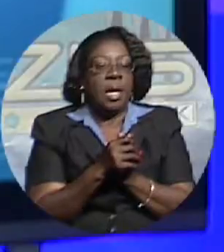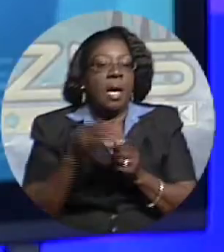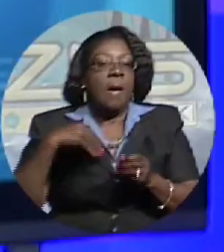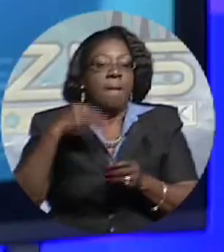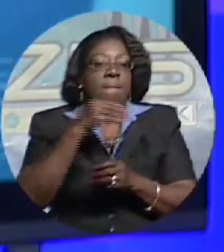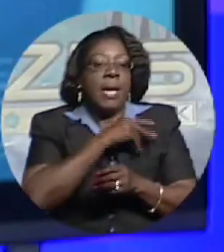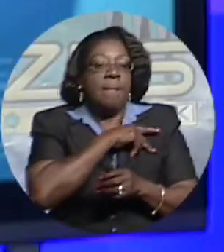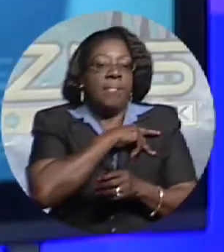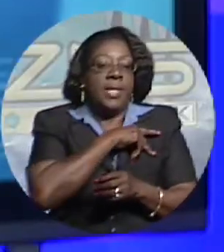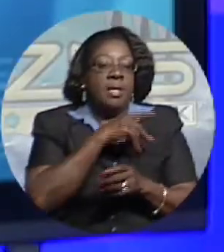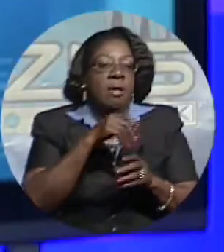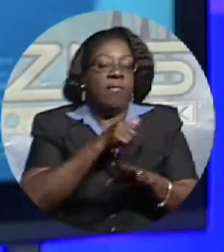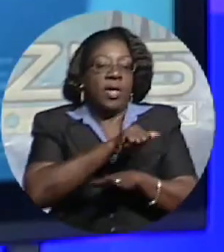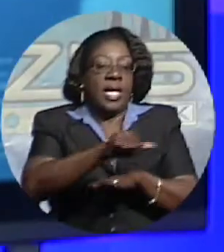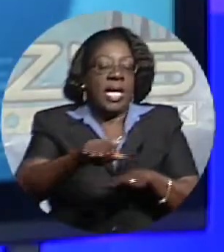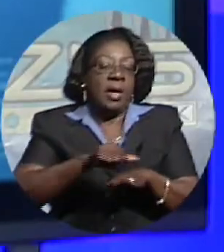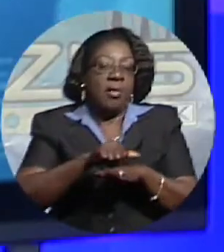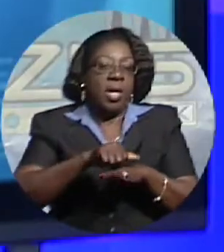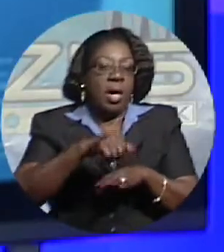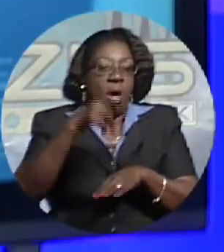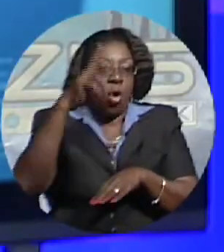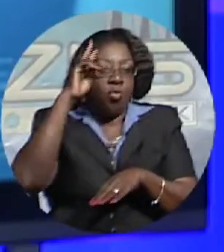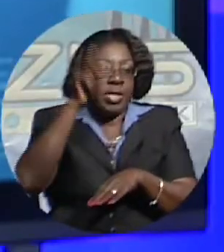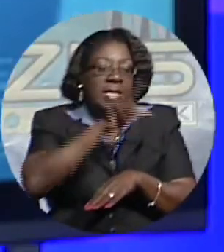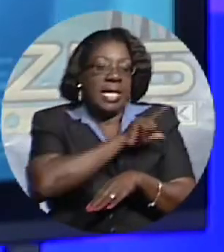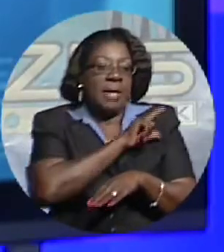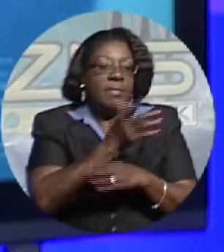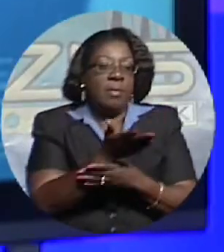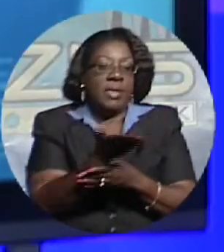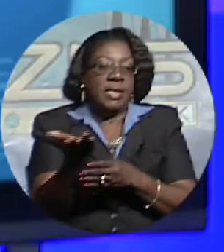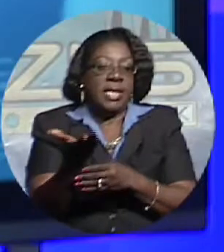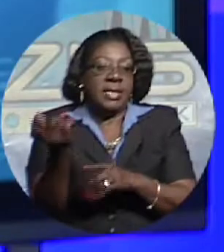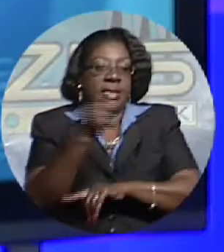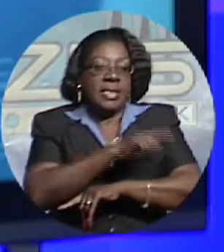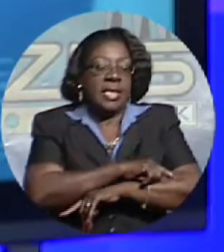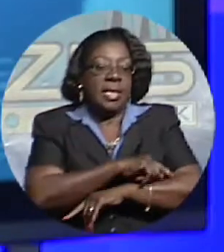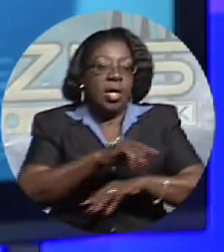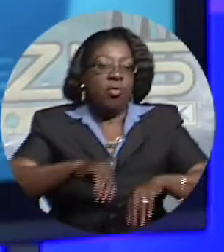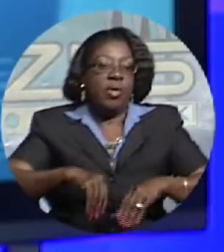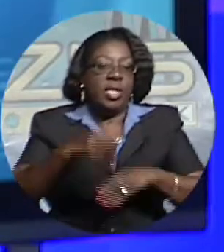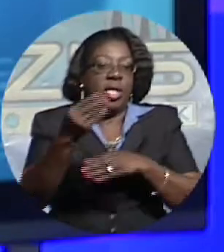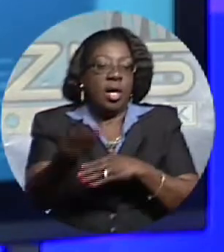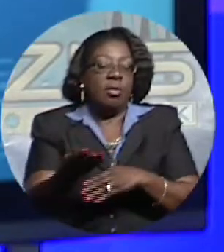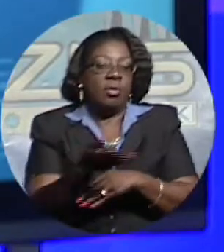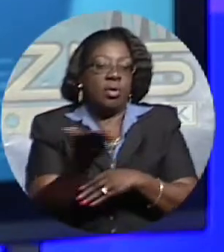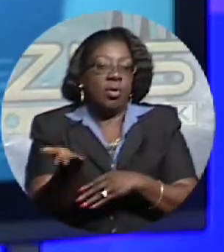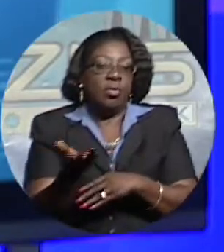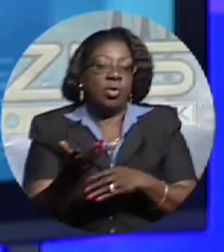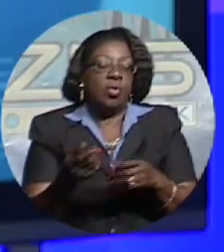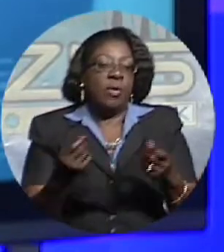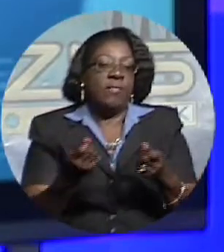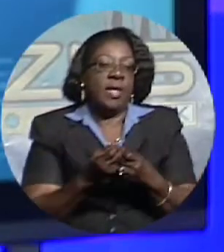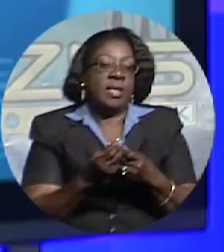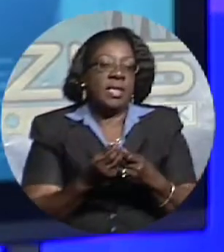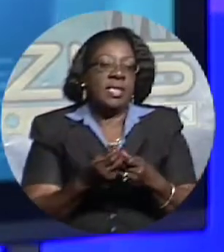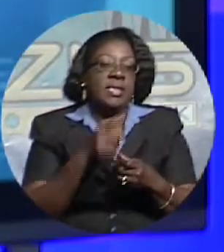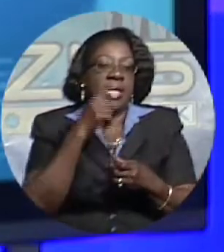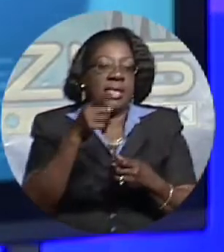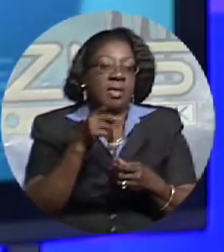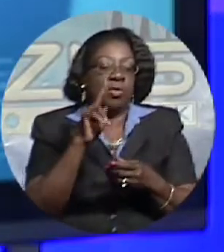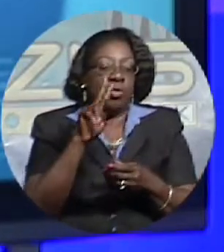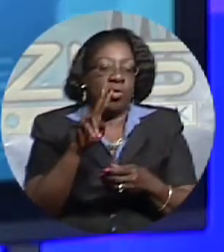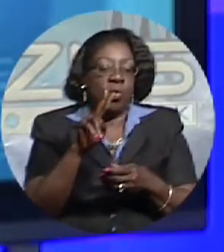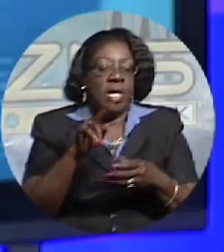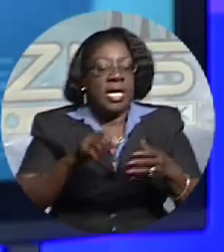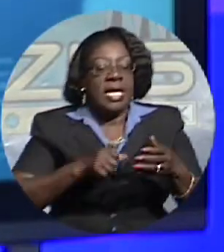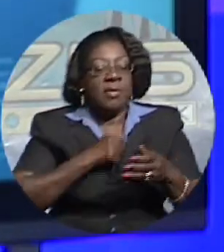Member of Parliament for the area, Richard Lightburn, was also on the scene today, reaching out to those affected. He says he too was saddened to see